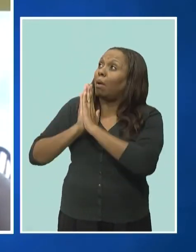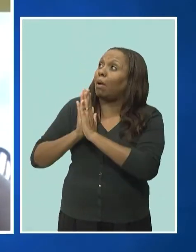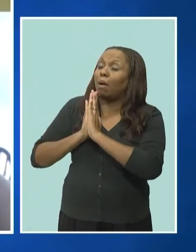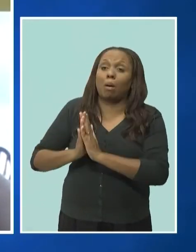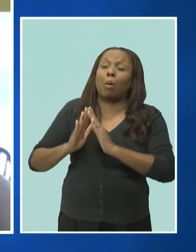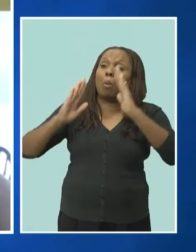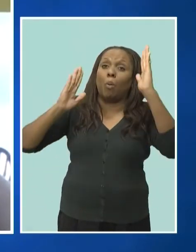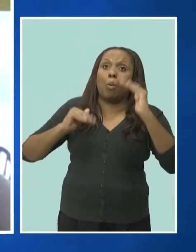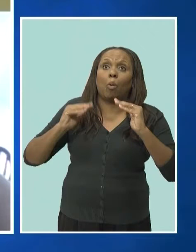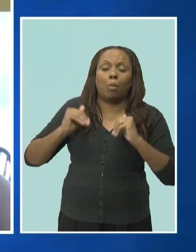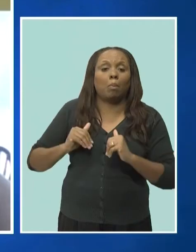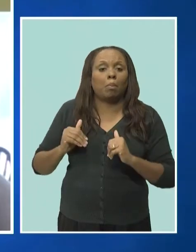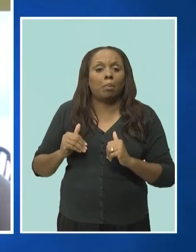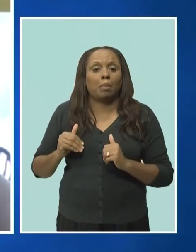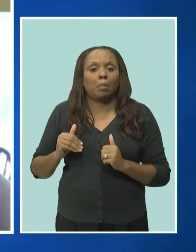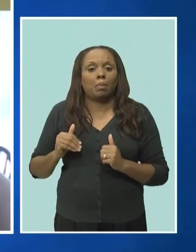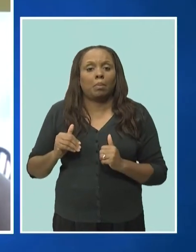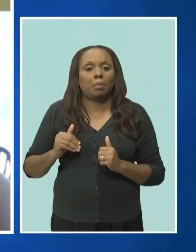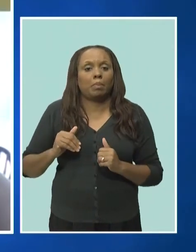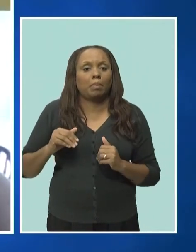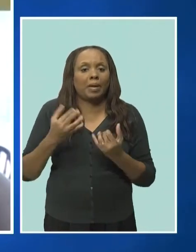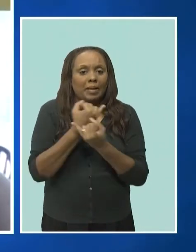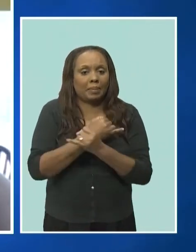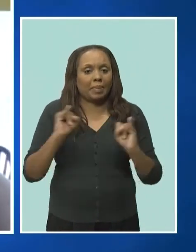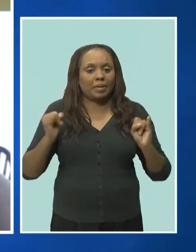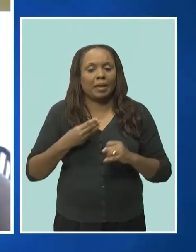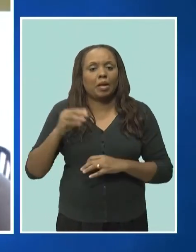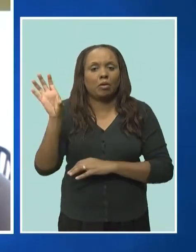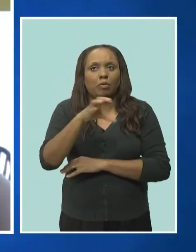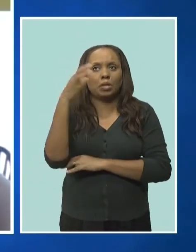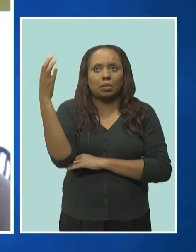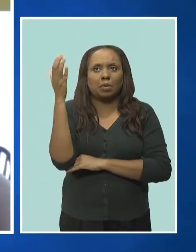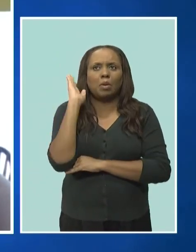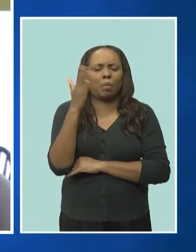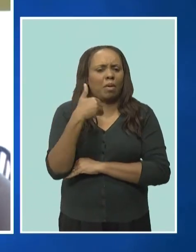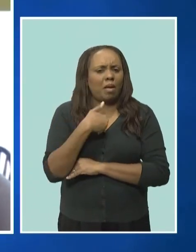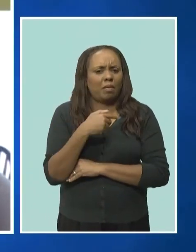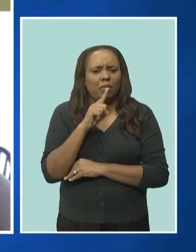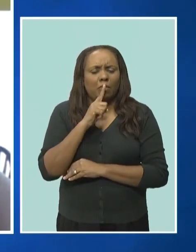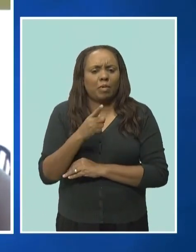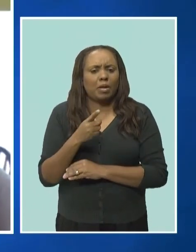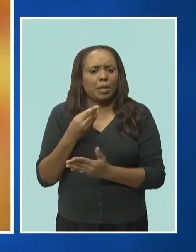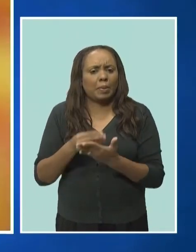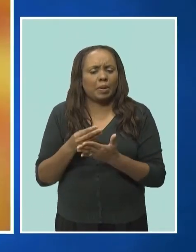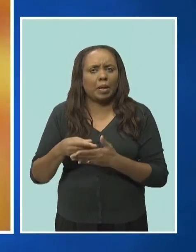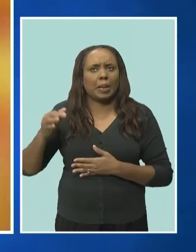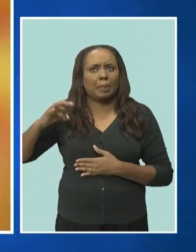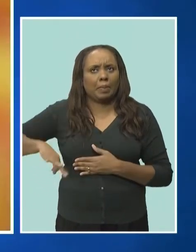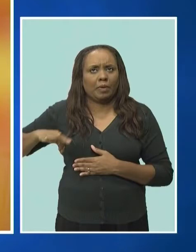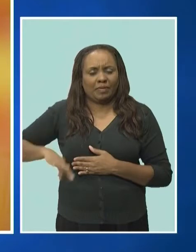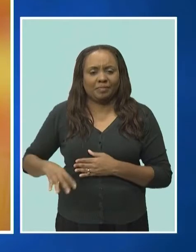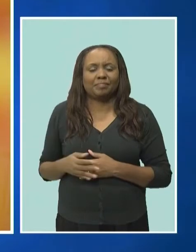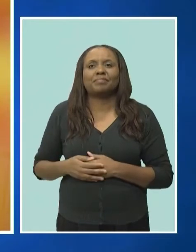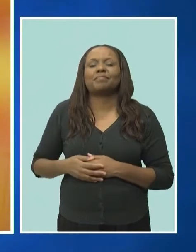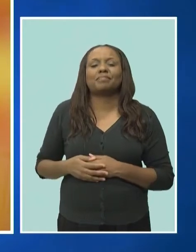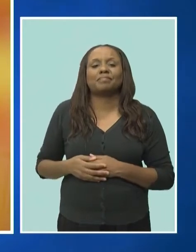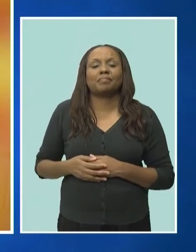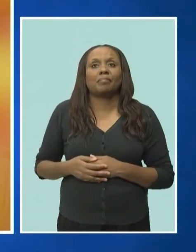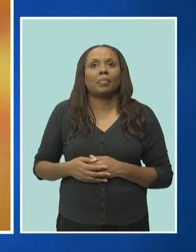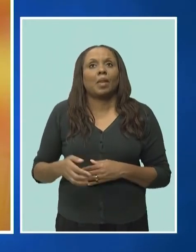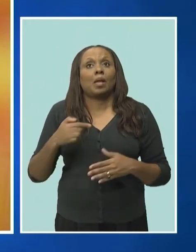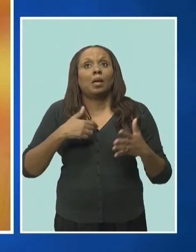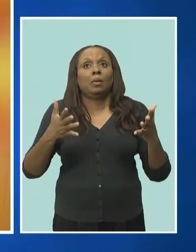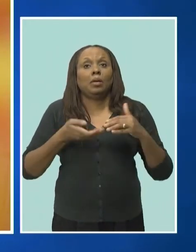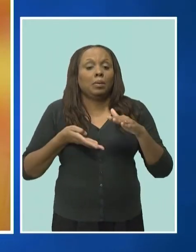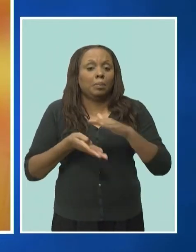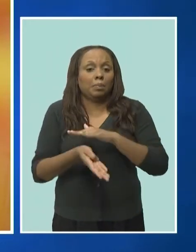the upcoming Independence and Christmas holidays will be financially rewarding for her business. I want to bake for Christmas. I could do a